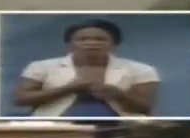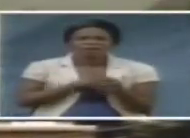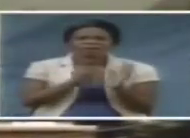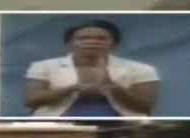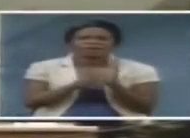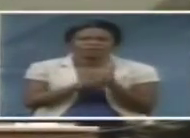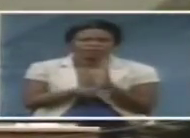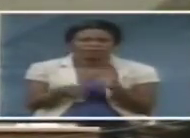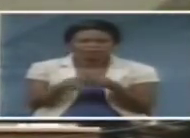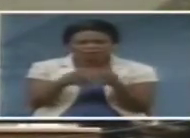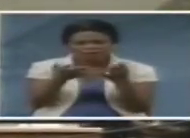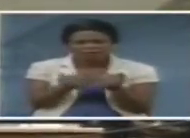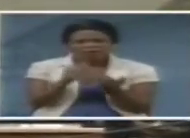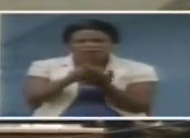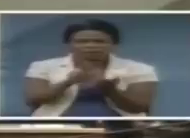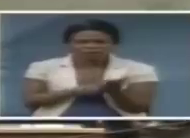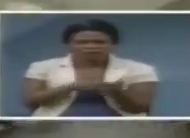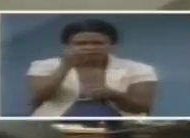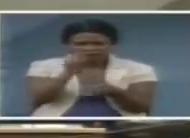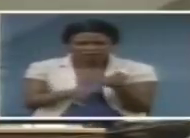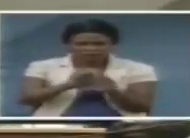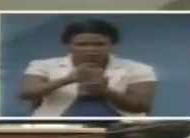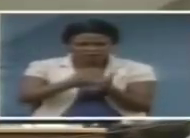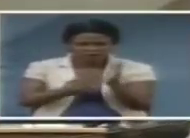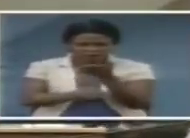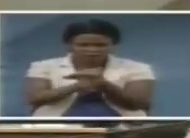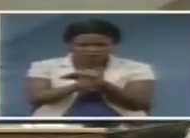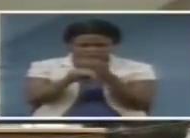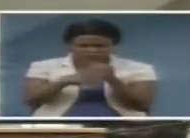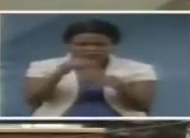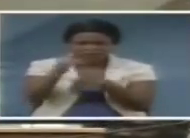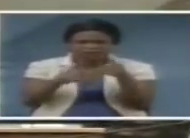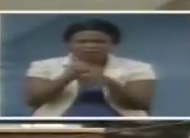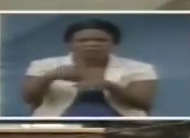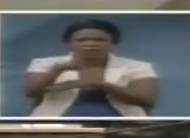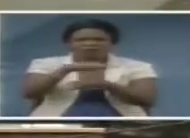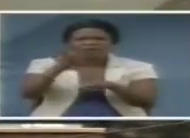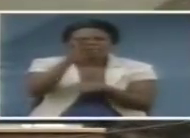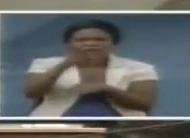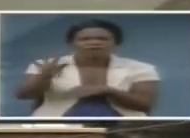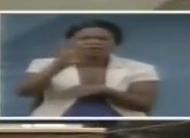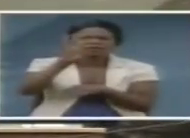pupils. I wish to report that by the end of June this year, over